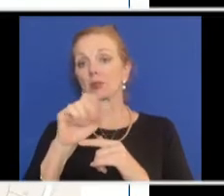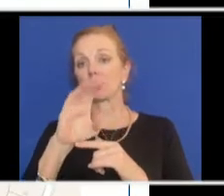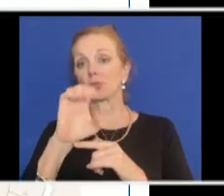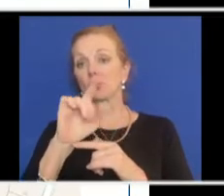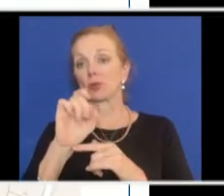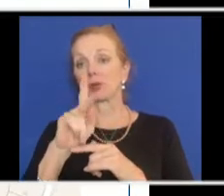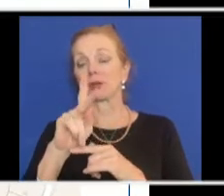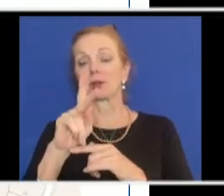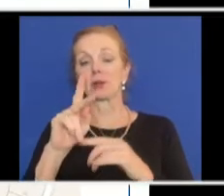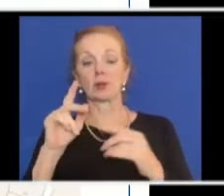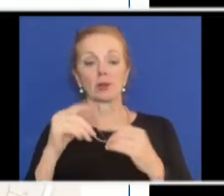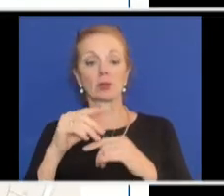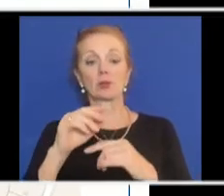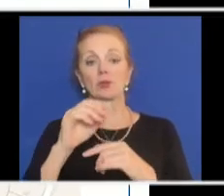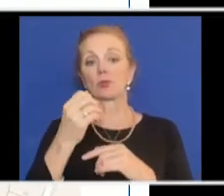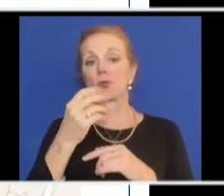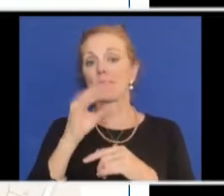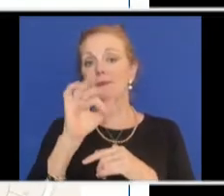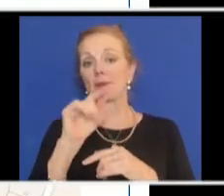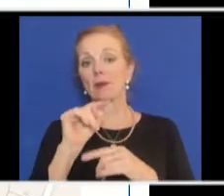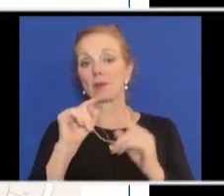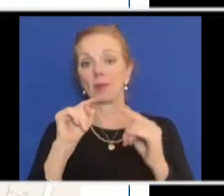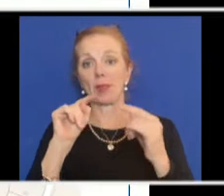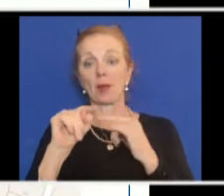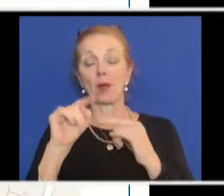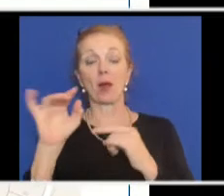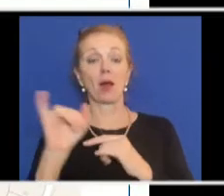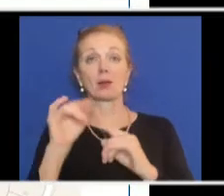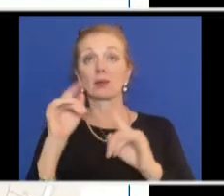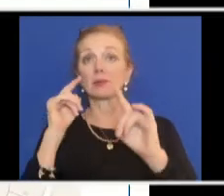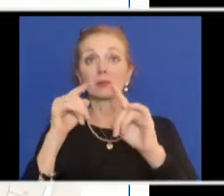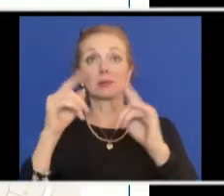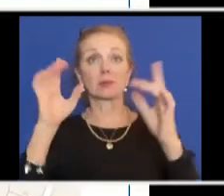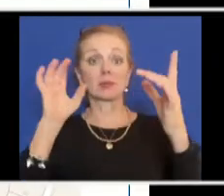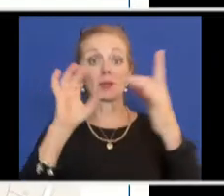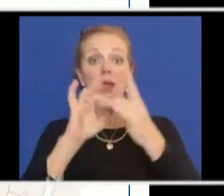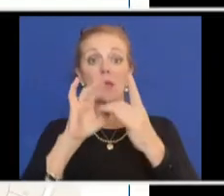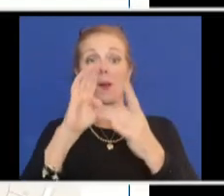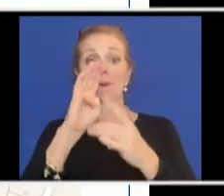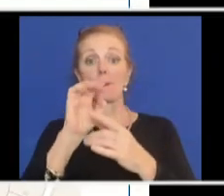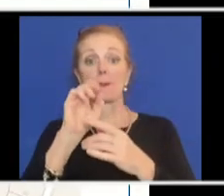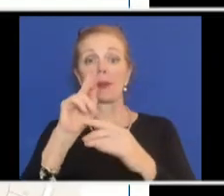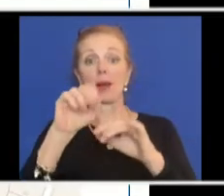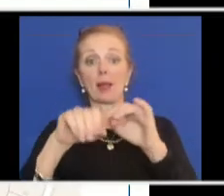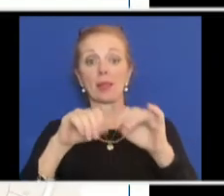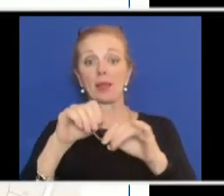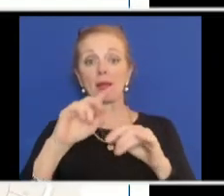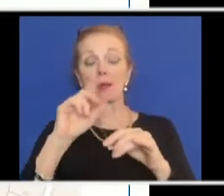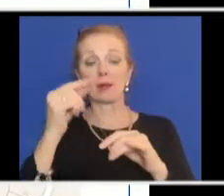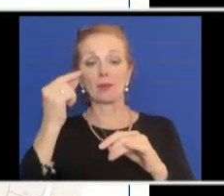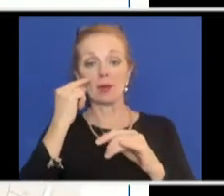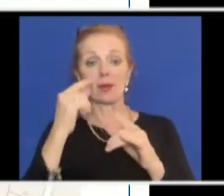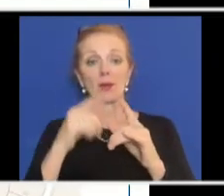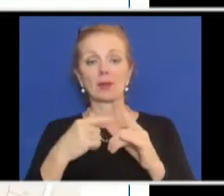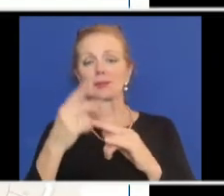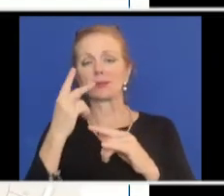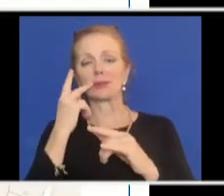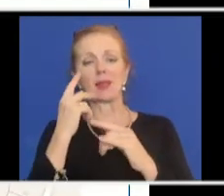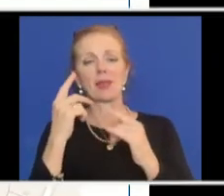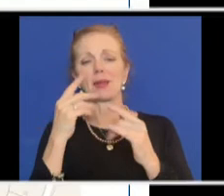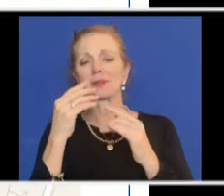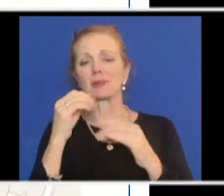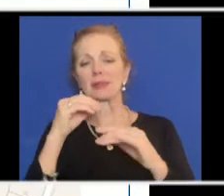providing a 12-foot multi-use path along the site that will ultimately connect to bike lanes that are on Governor hunt so you can see that this is a lot of